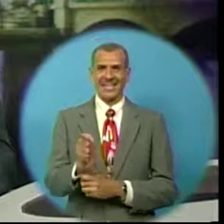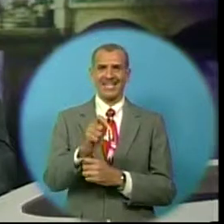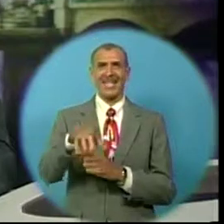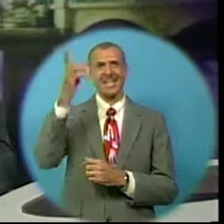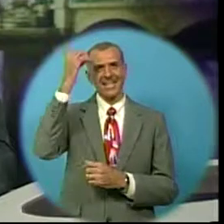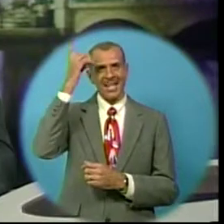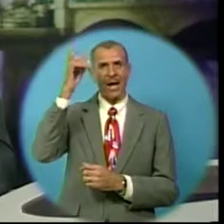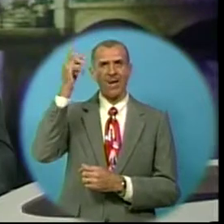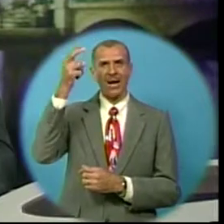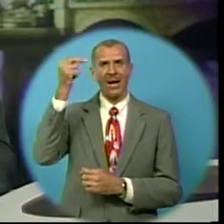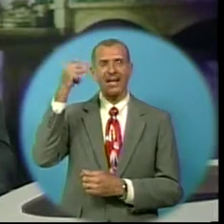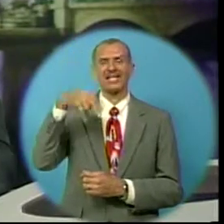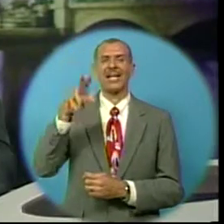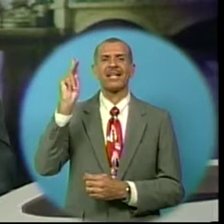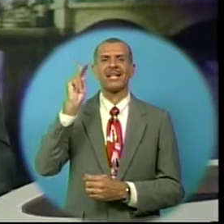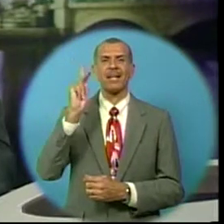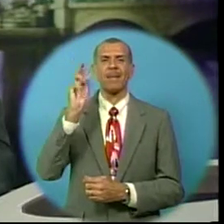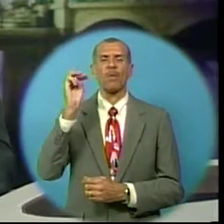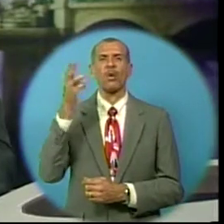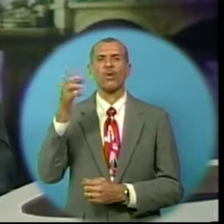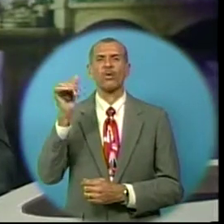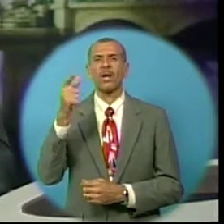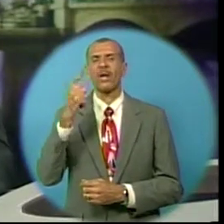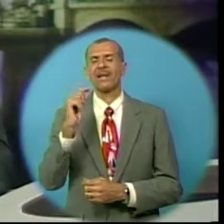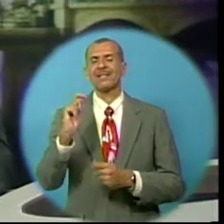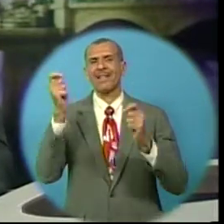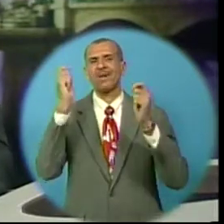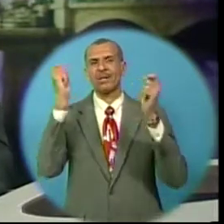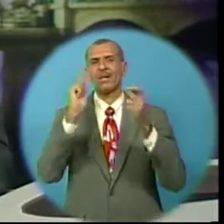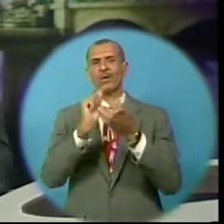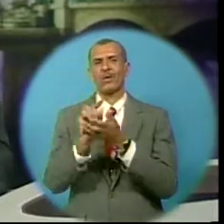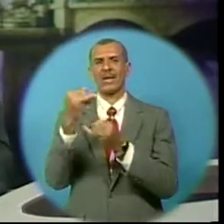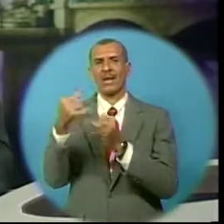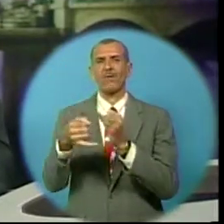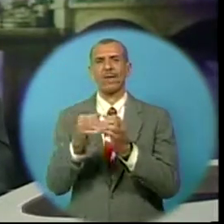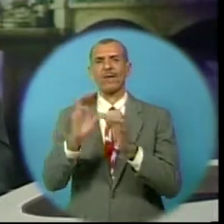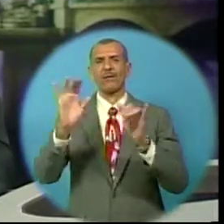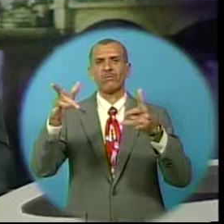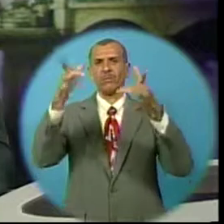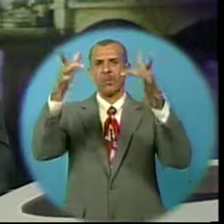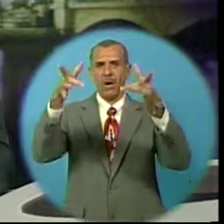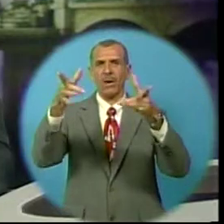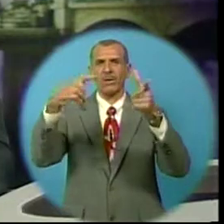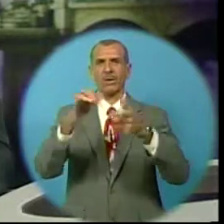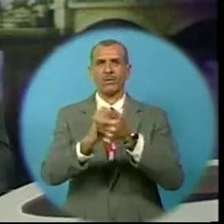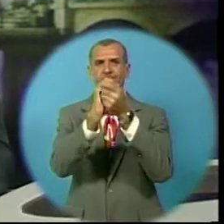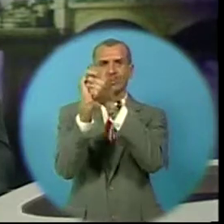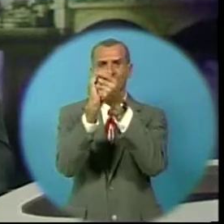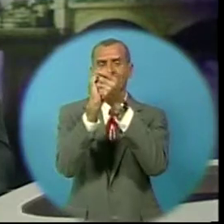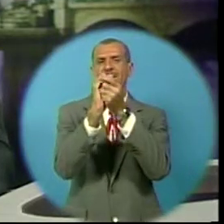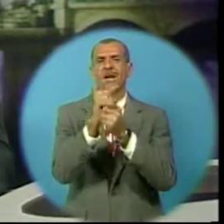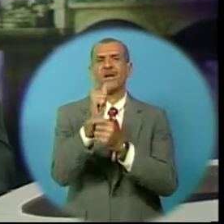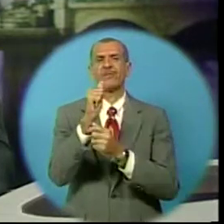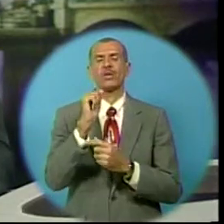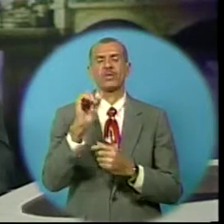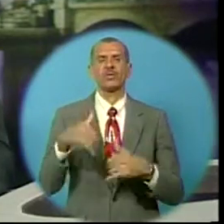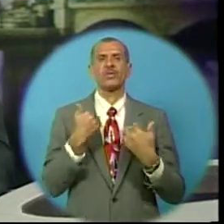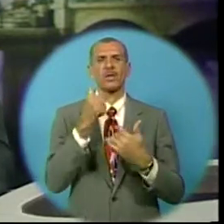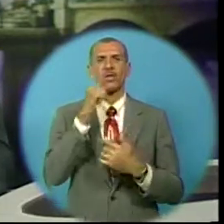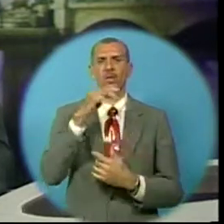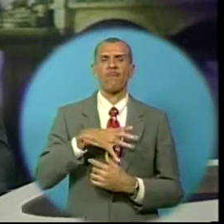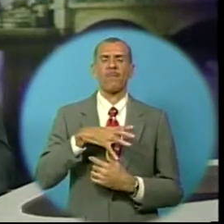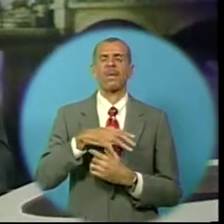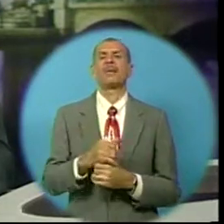and Kim Holder celebrated over the weekend as they were crowned the champions of the juniors and women respectively in